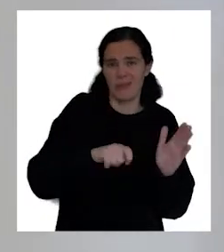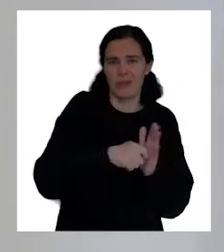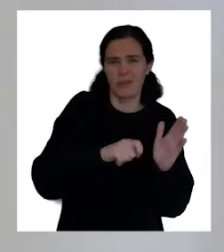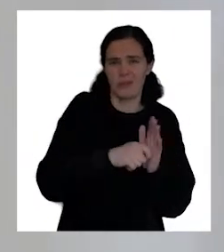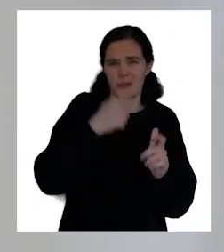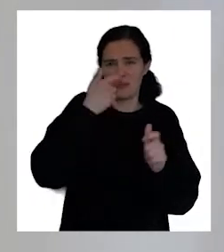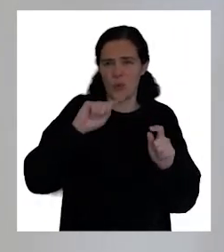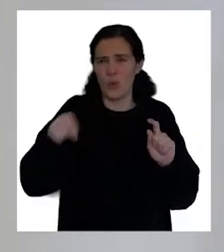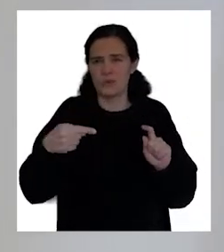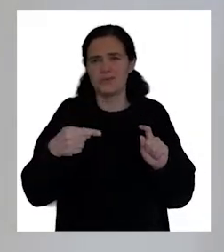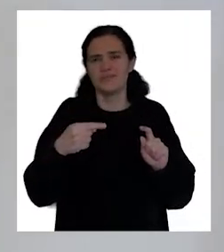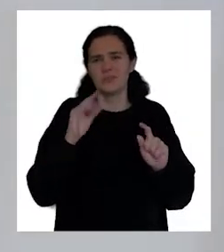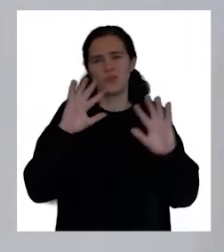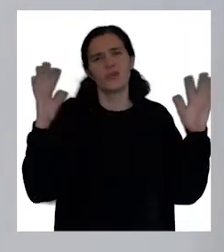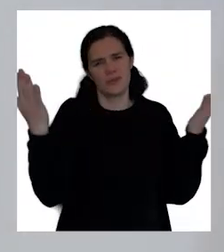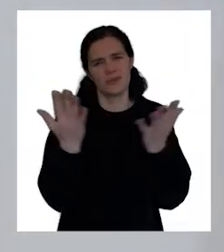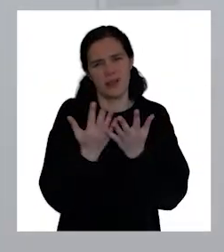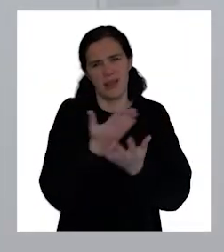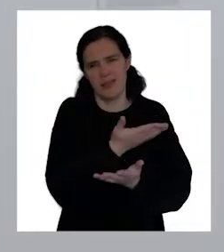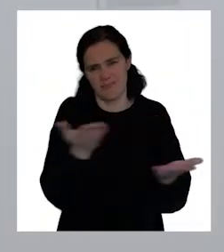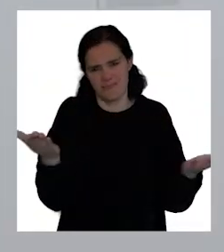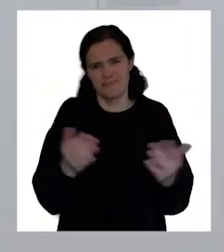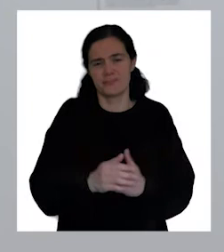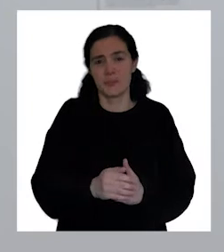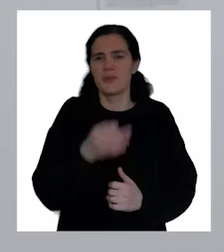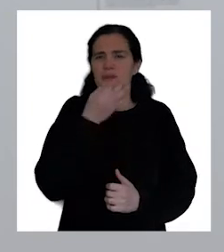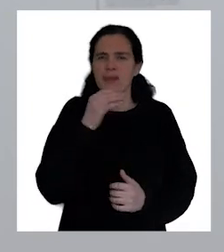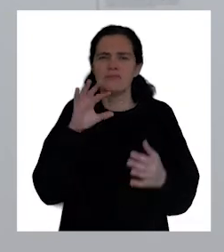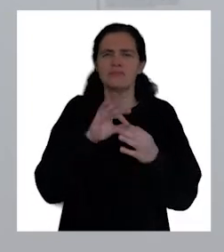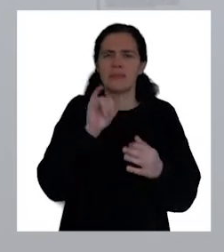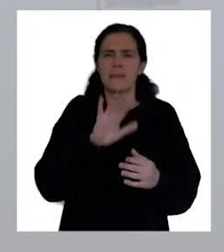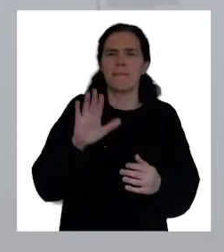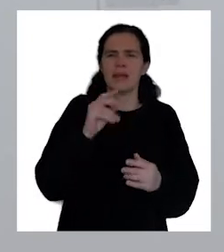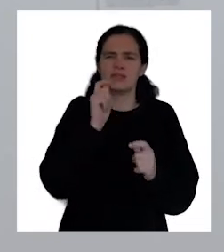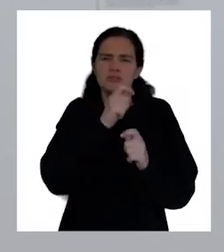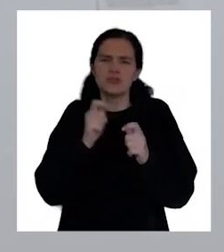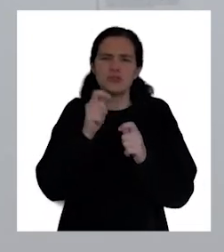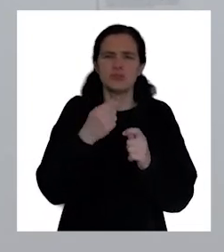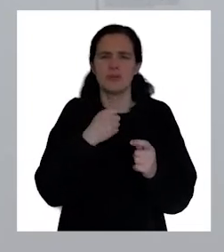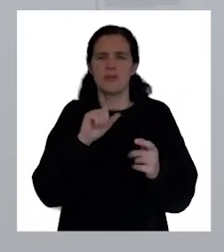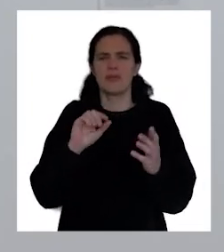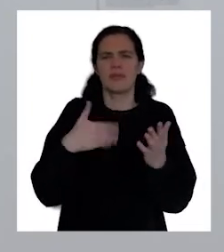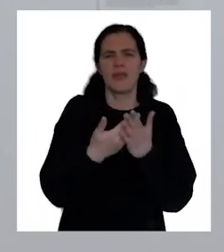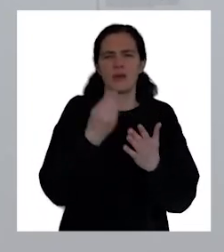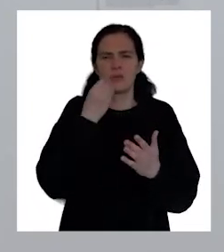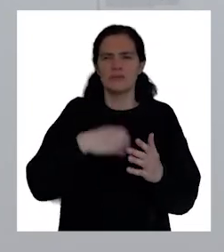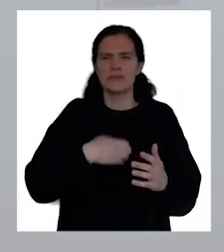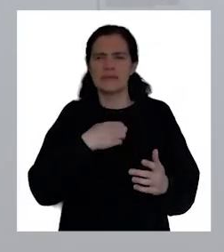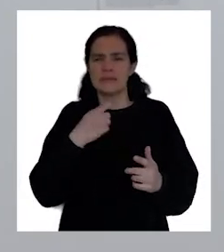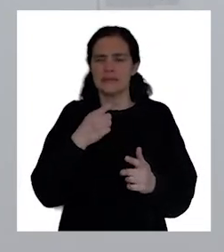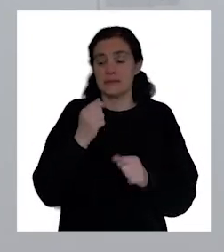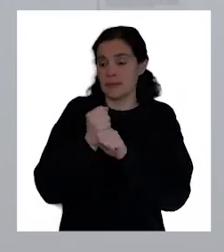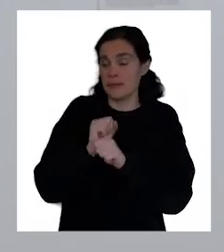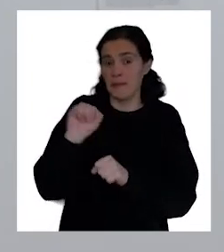human-inflicted pain is universal. Let's talk about the image a little bit, about the sculpture, to just give you a sense of the